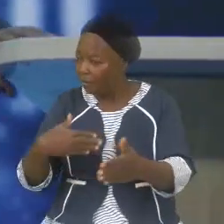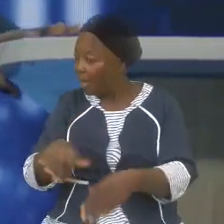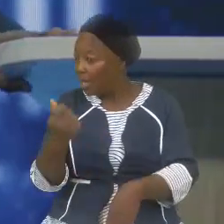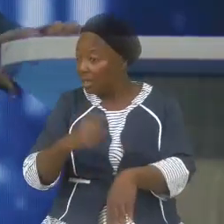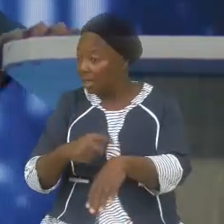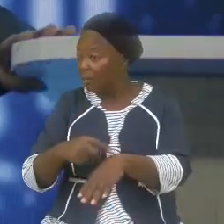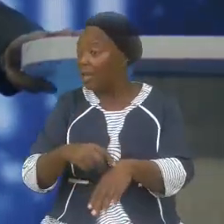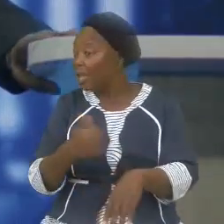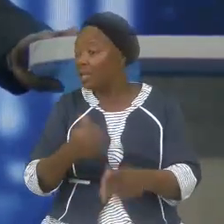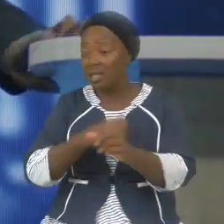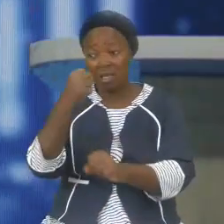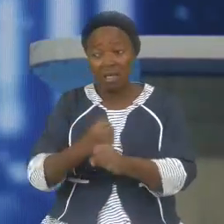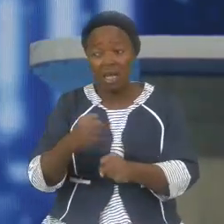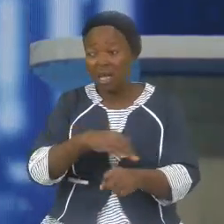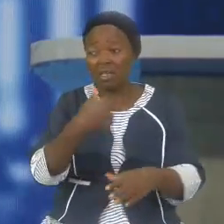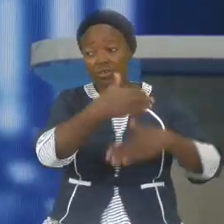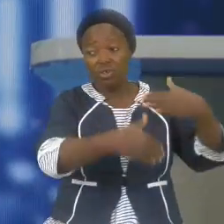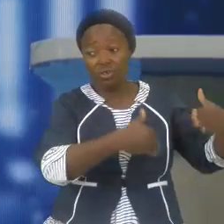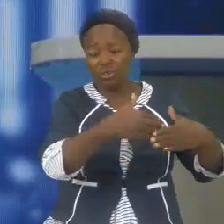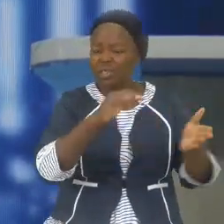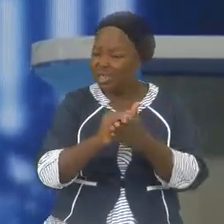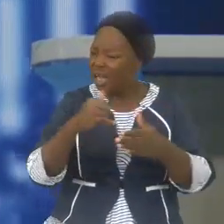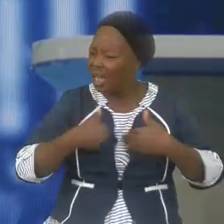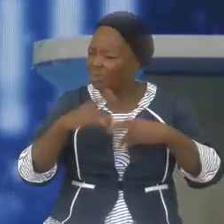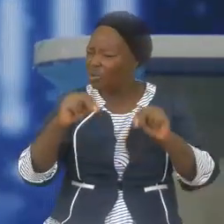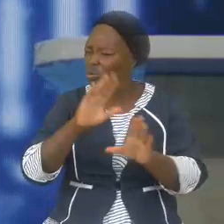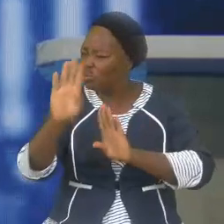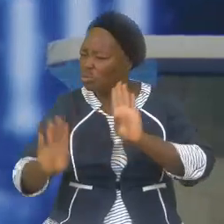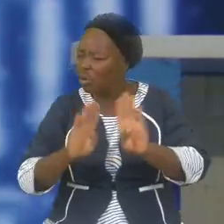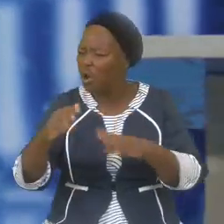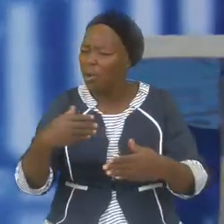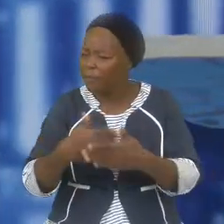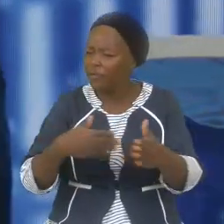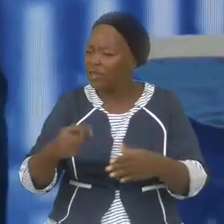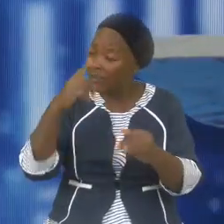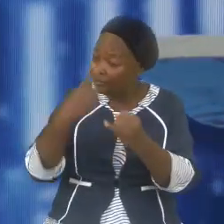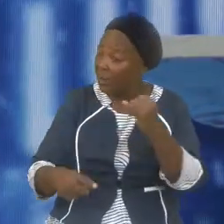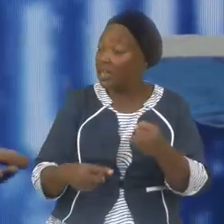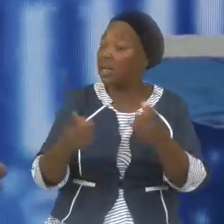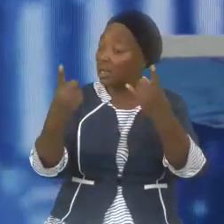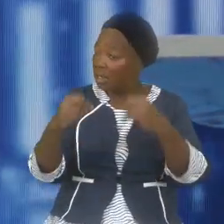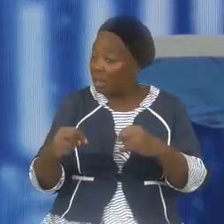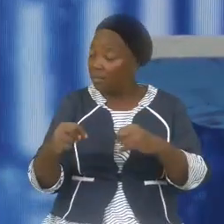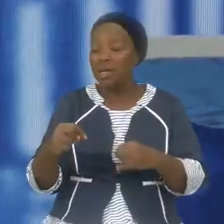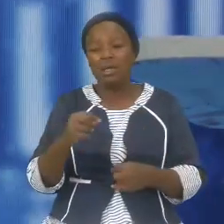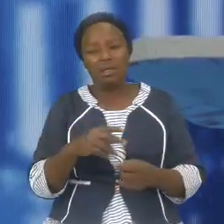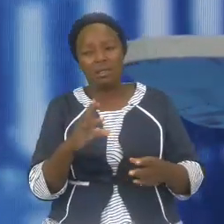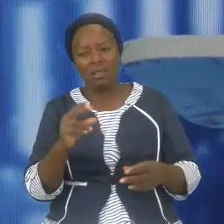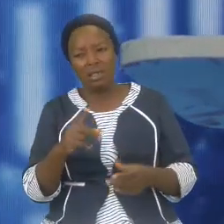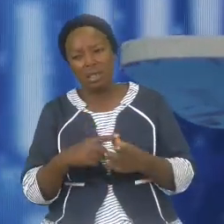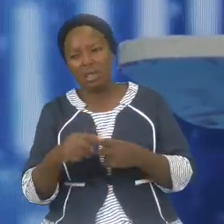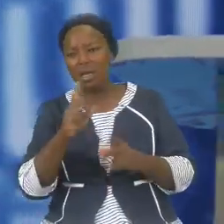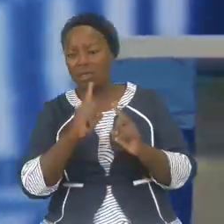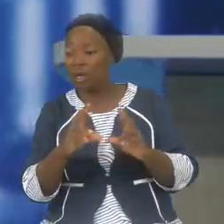any age, any generation that had no trouble before he finally came to his end. They said